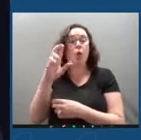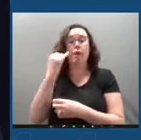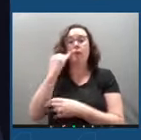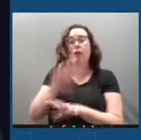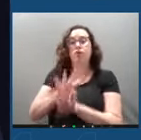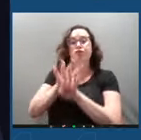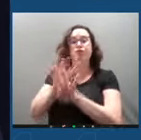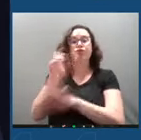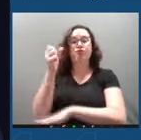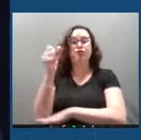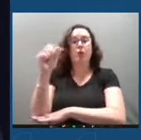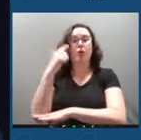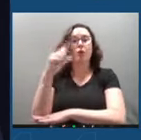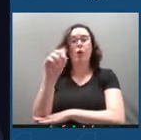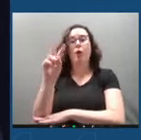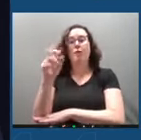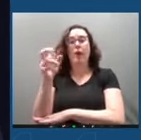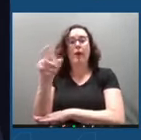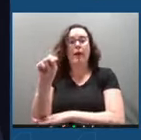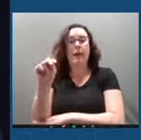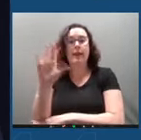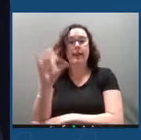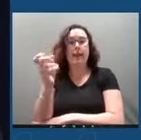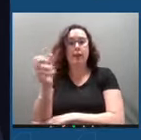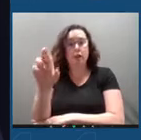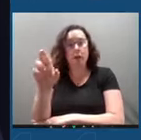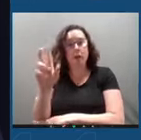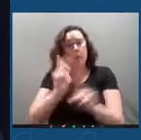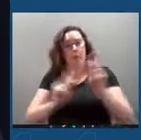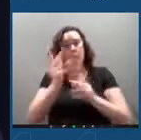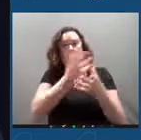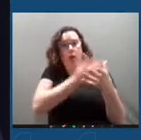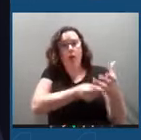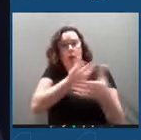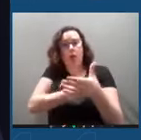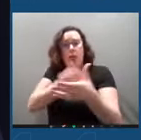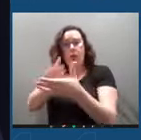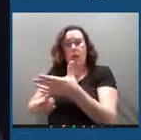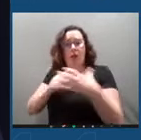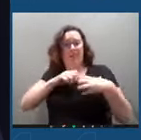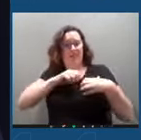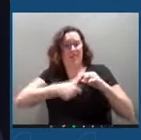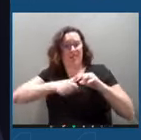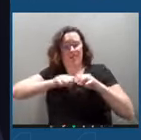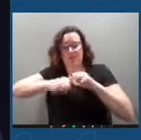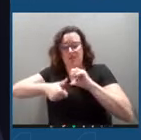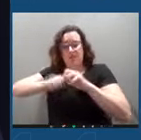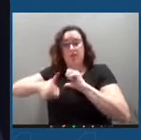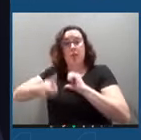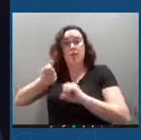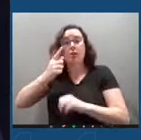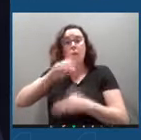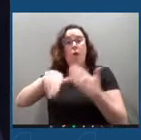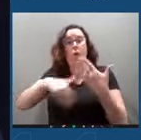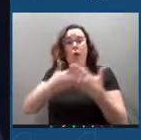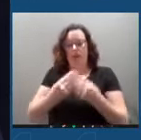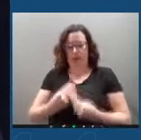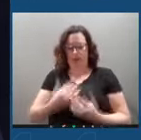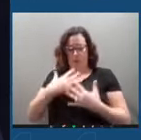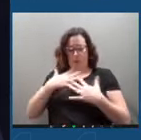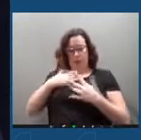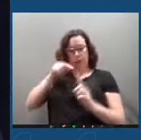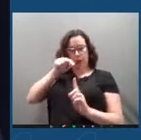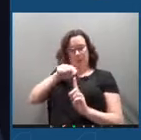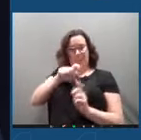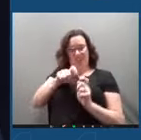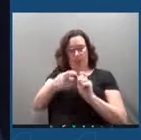to a cancer. All of the things that you see, all of the inspiration from change comes from a painful